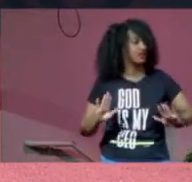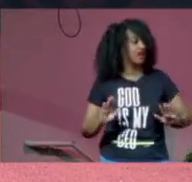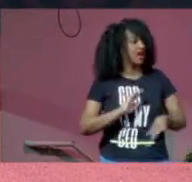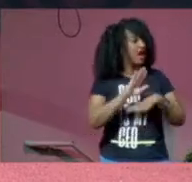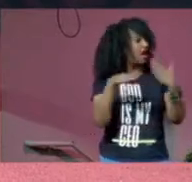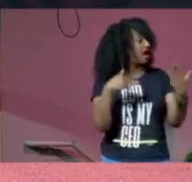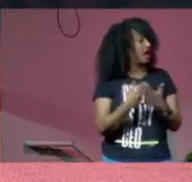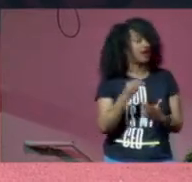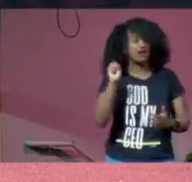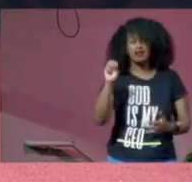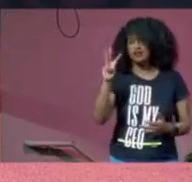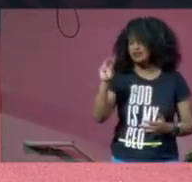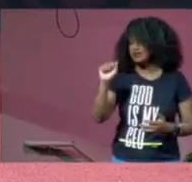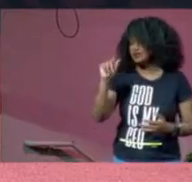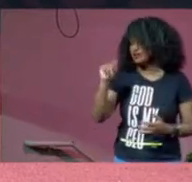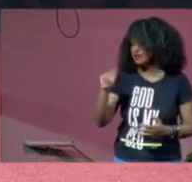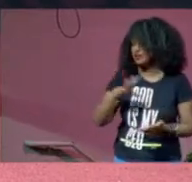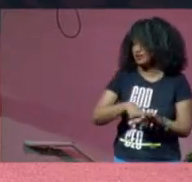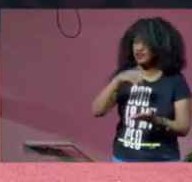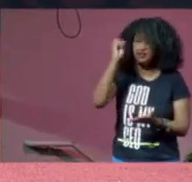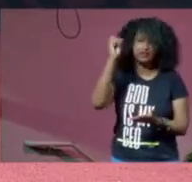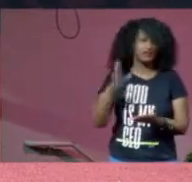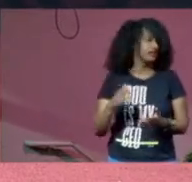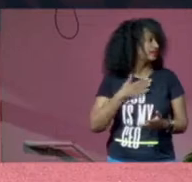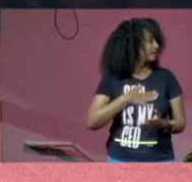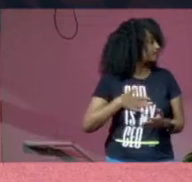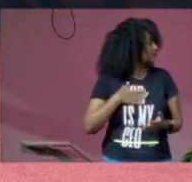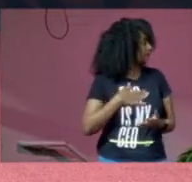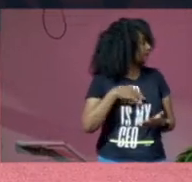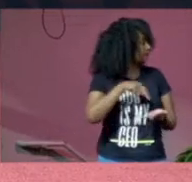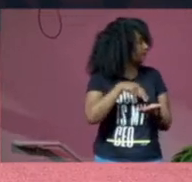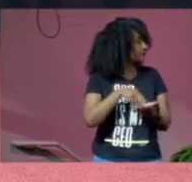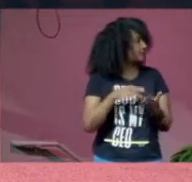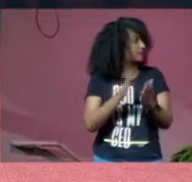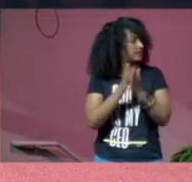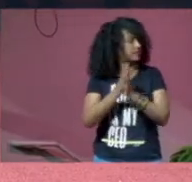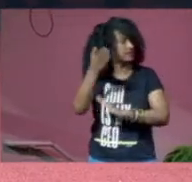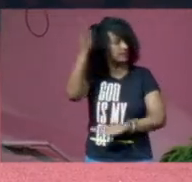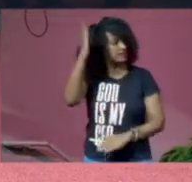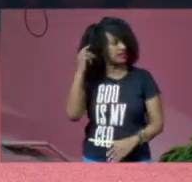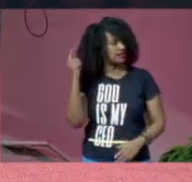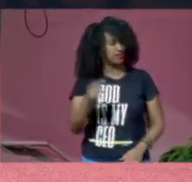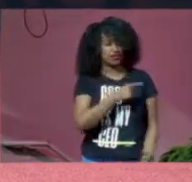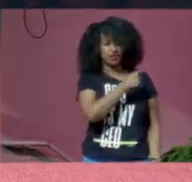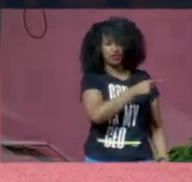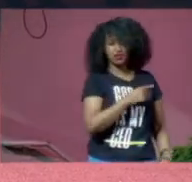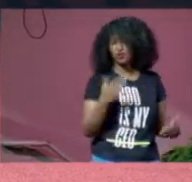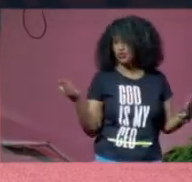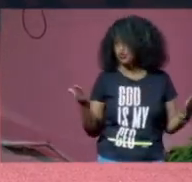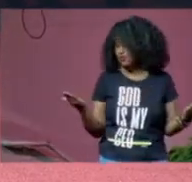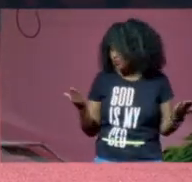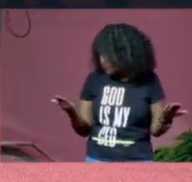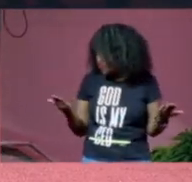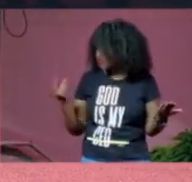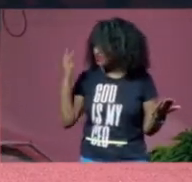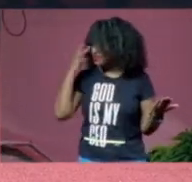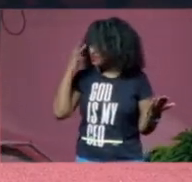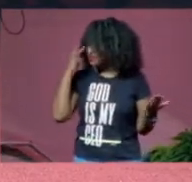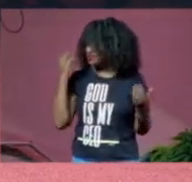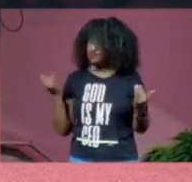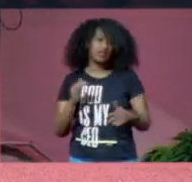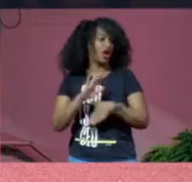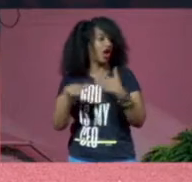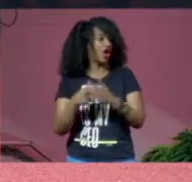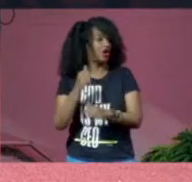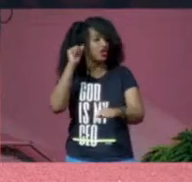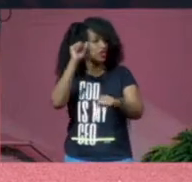students, I want all of SWAT to stand, and we give God thanks and praise for them. But what you saw today was a consequence of the fruit of their